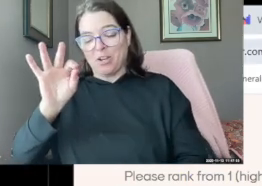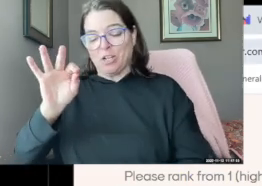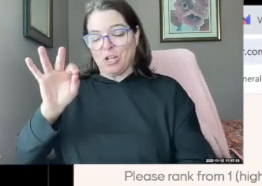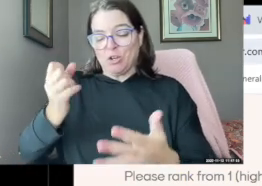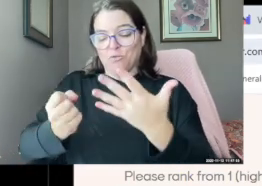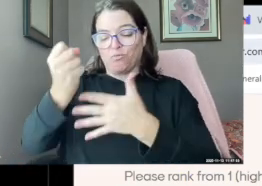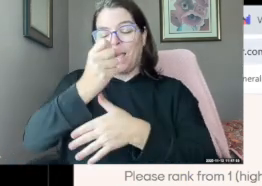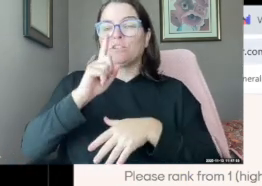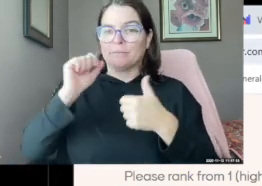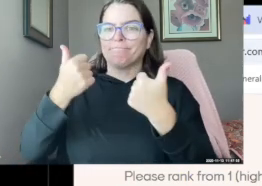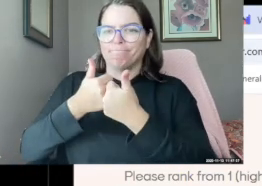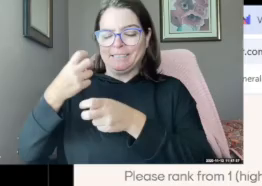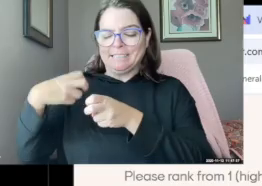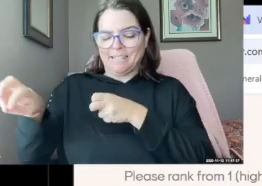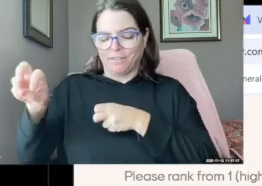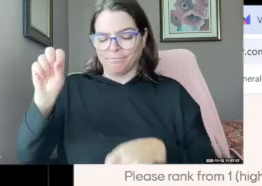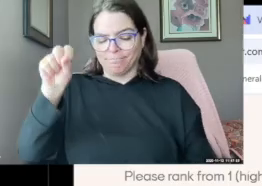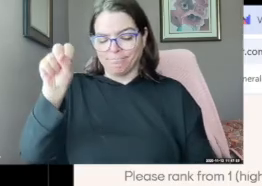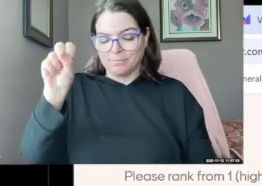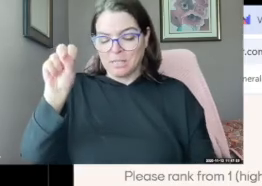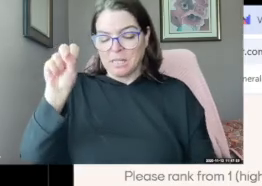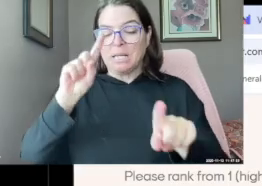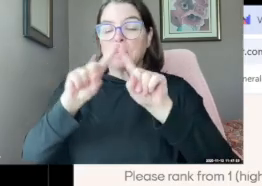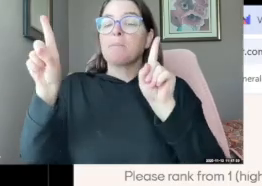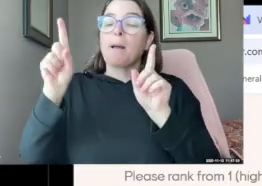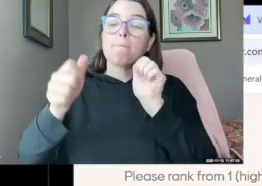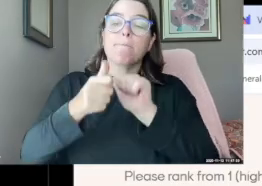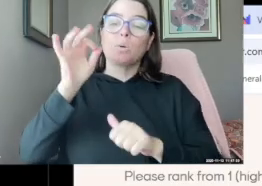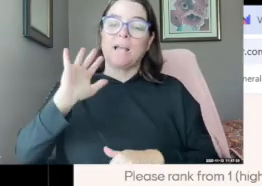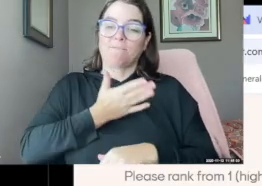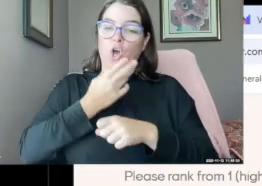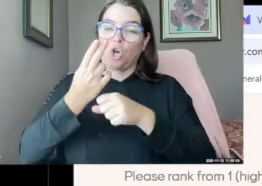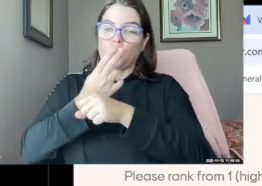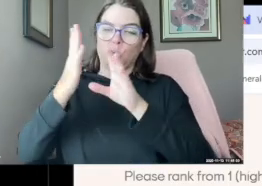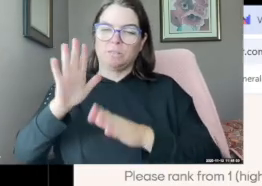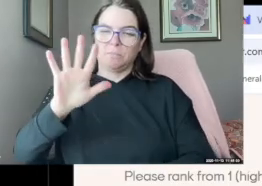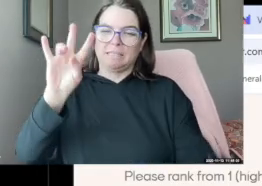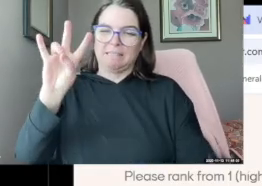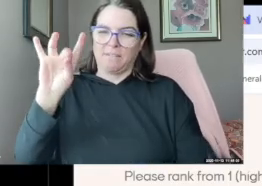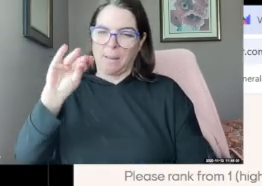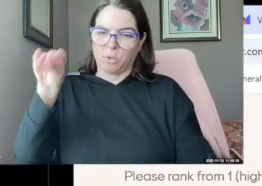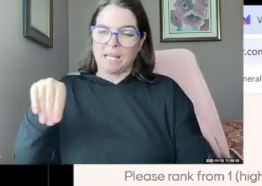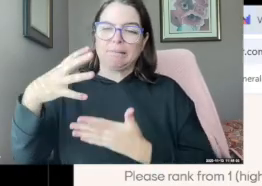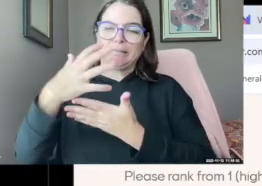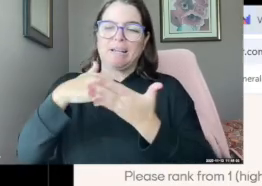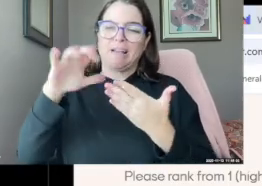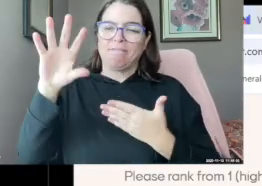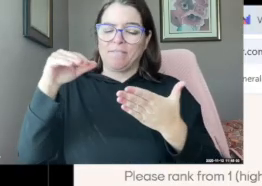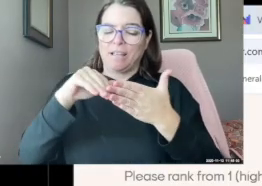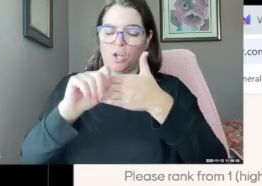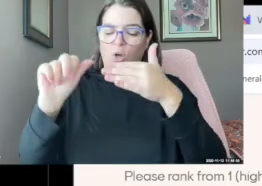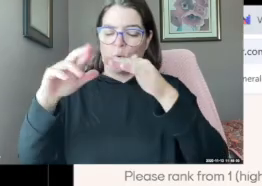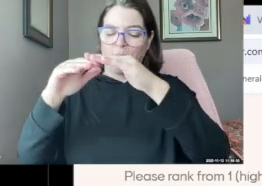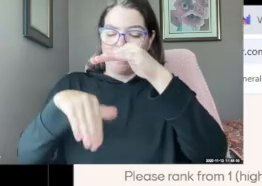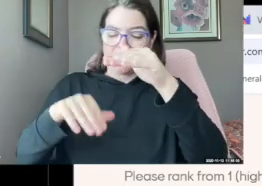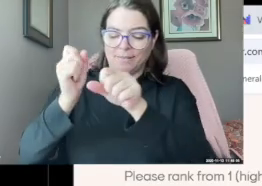more funding and to be a higher priority, though I agree with previous presenters that ranking is difficult here. But I would say